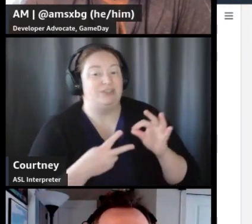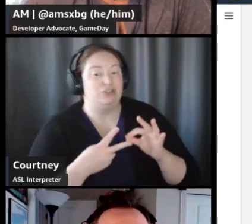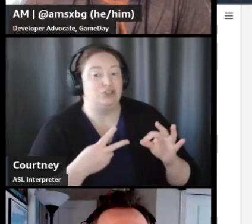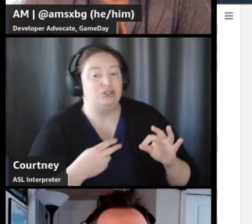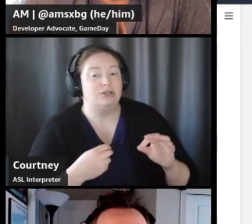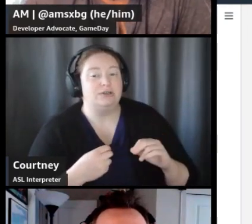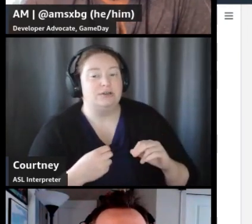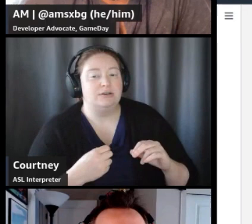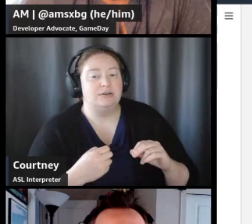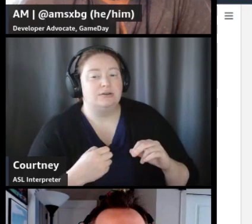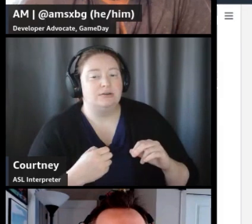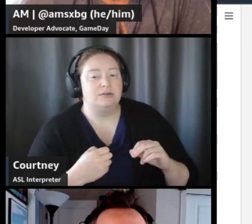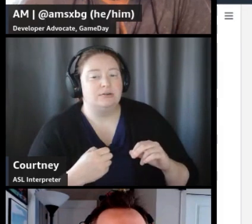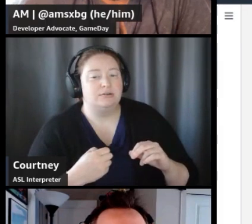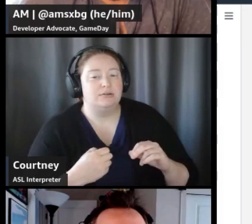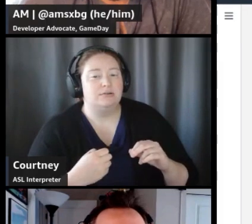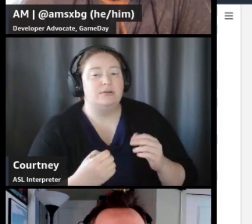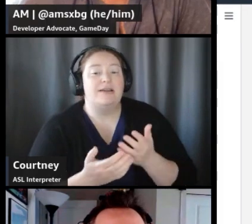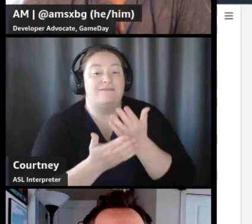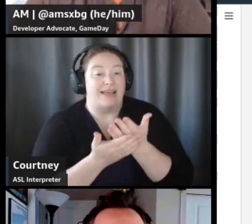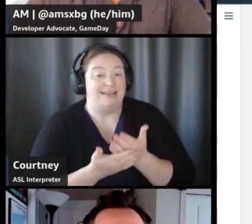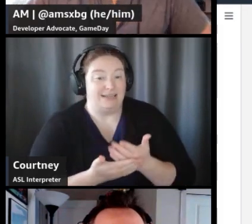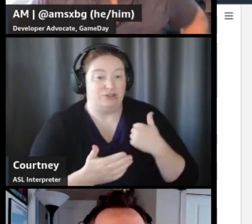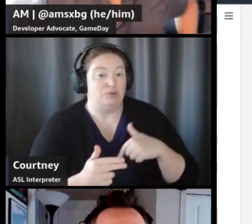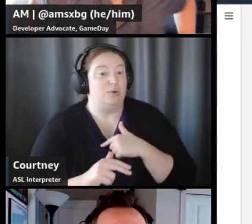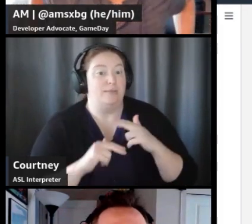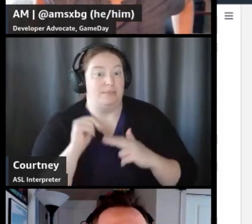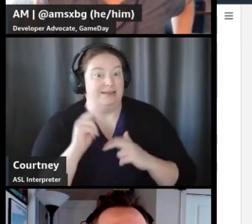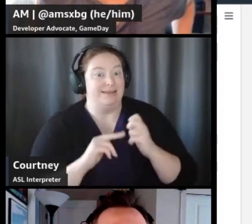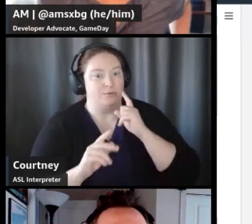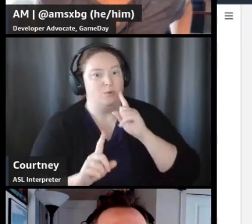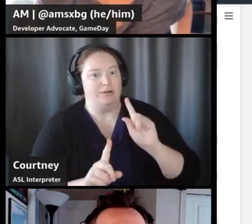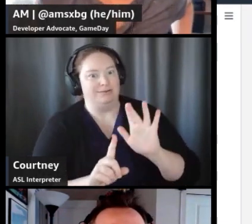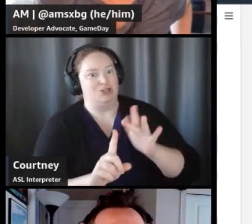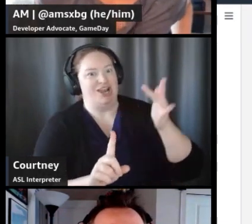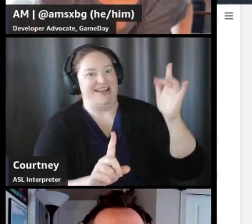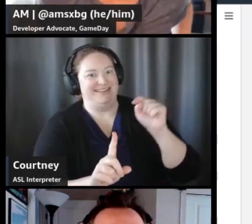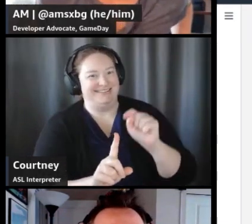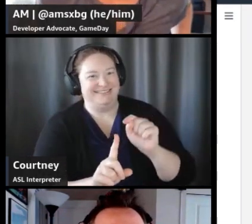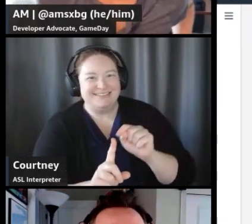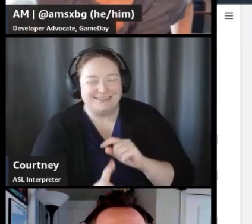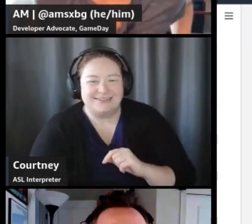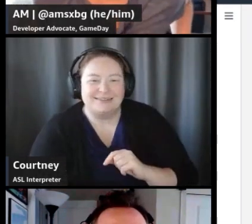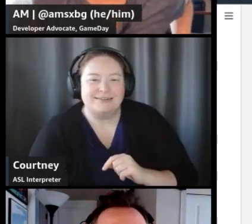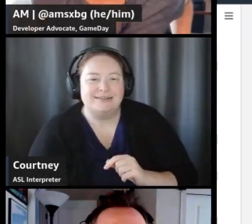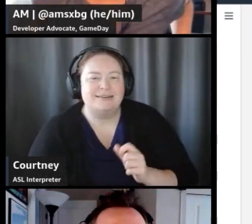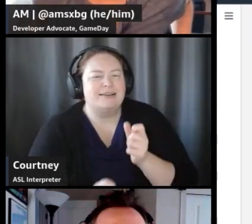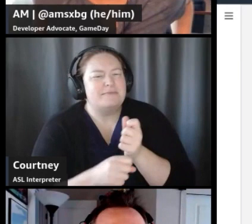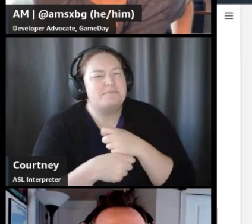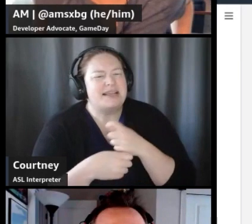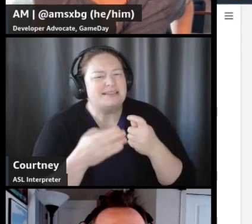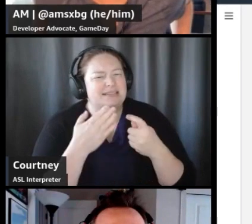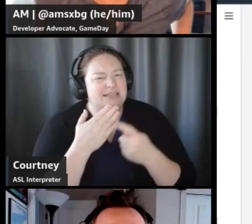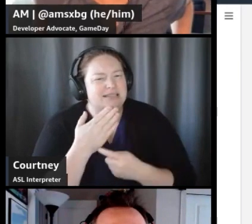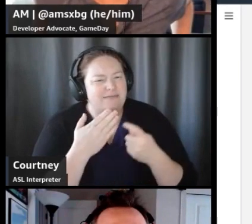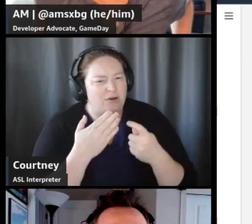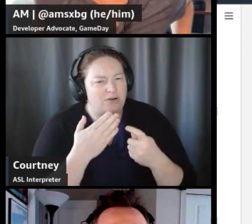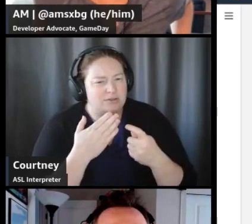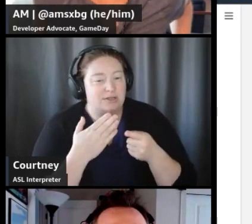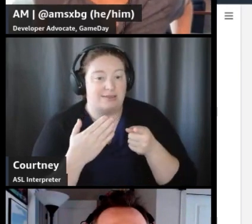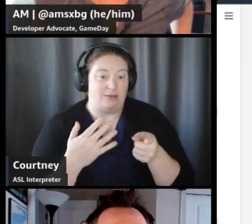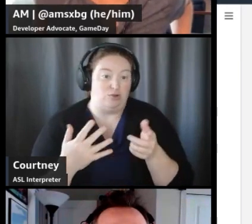the validations that we have built in will shine, is it sort of creates defaults that you